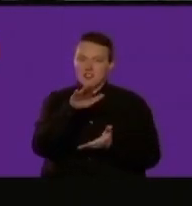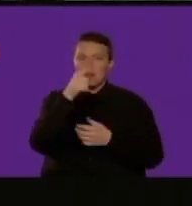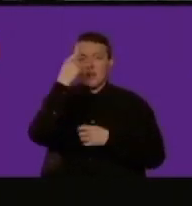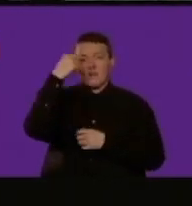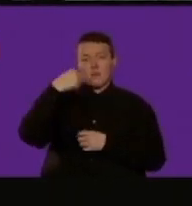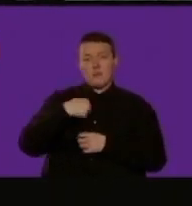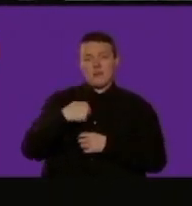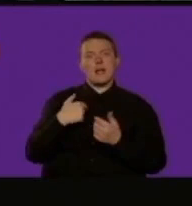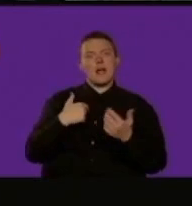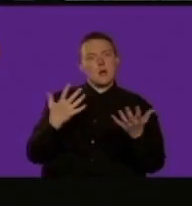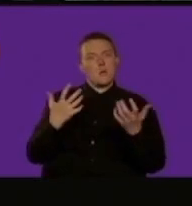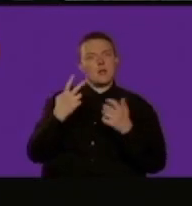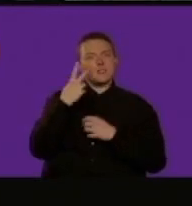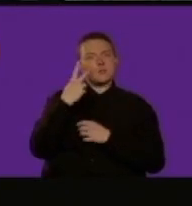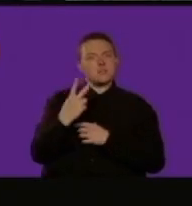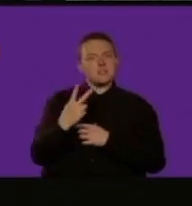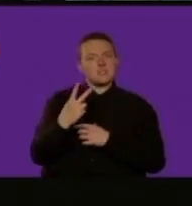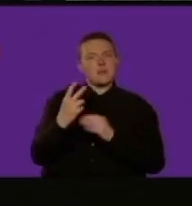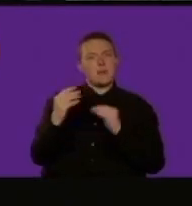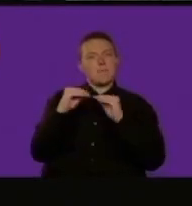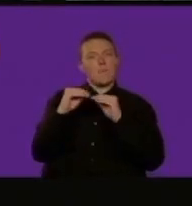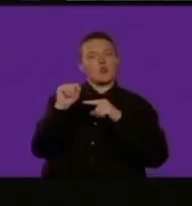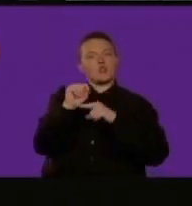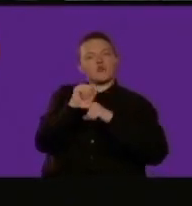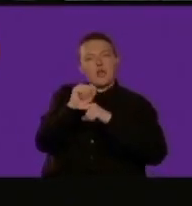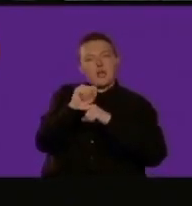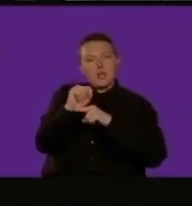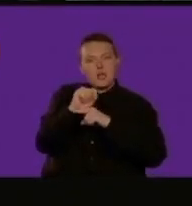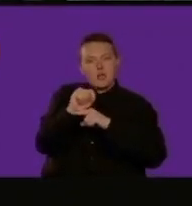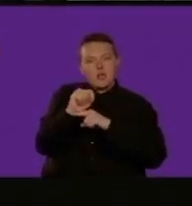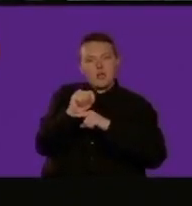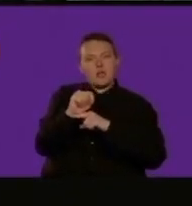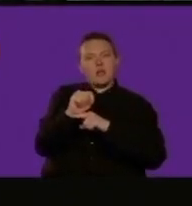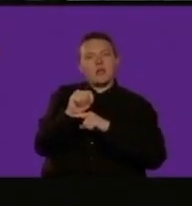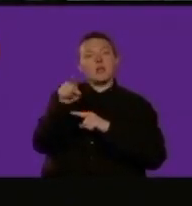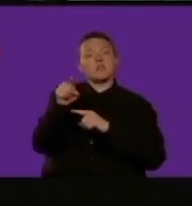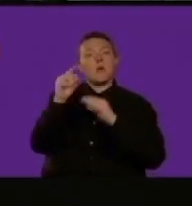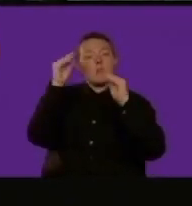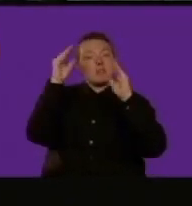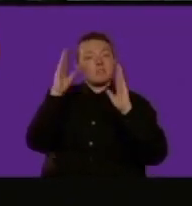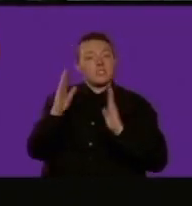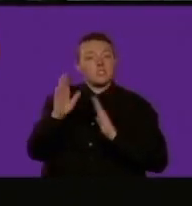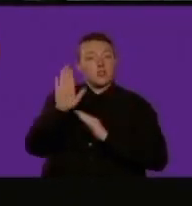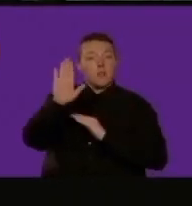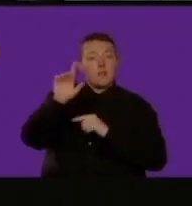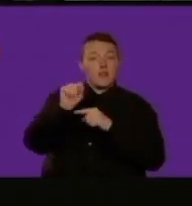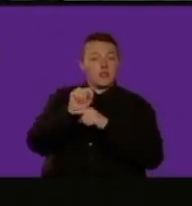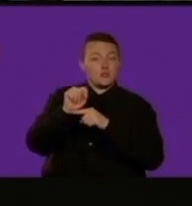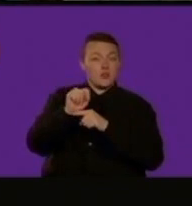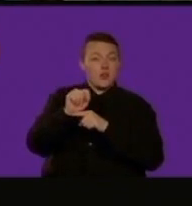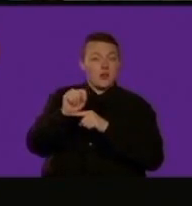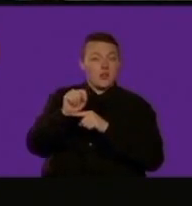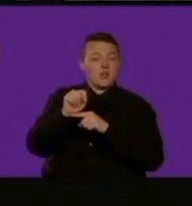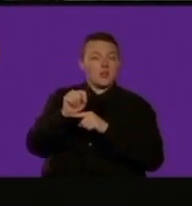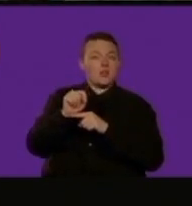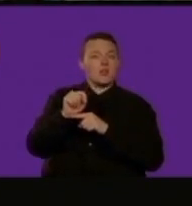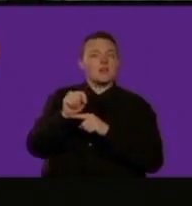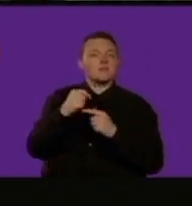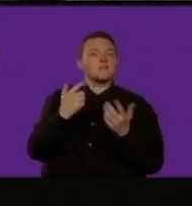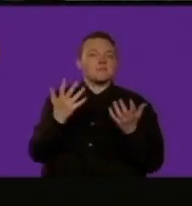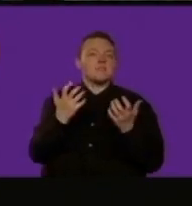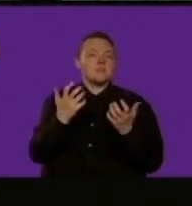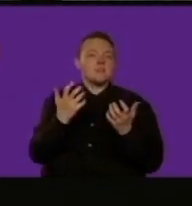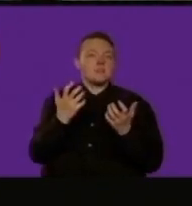some methodologies that are active. The students are going to be the protagonists of learning by means